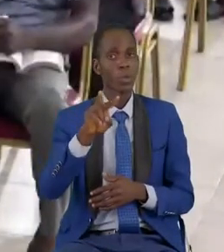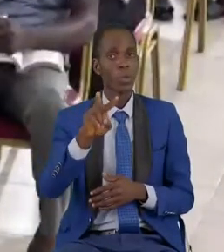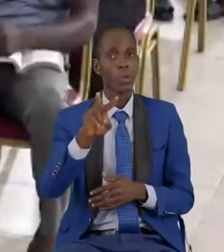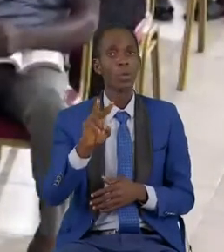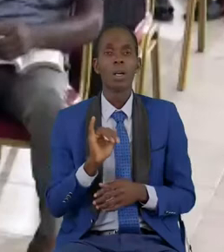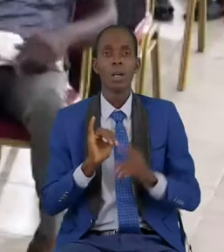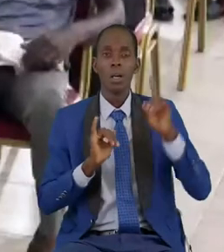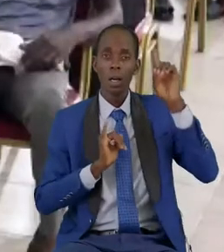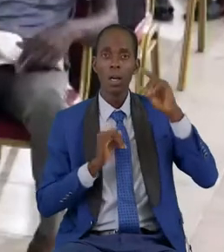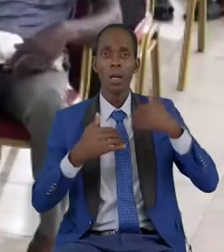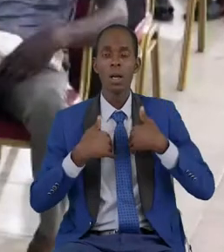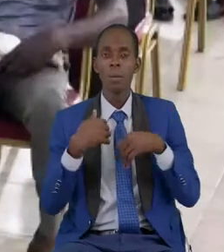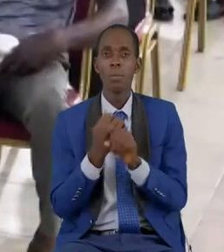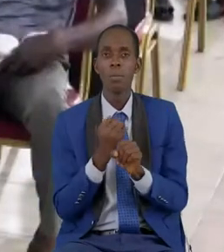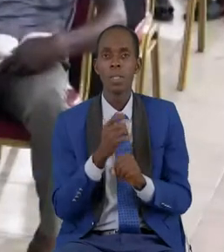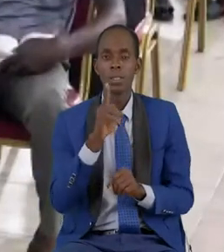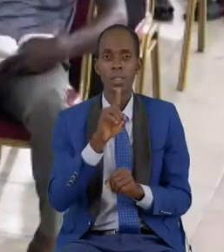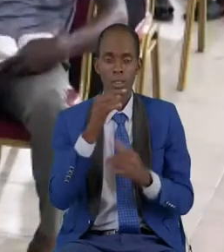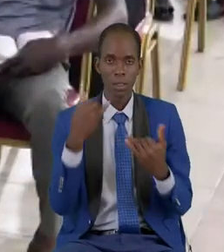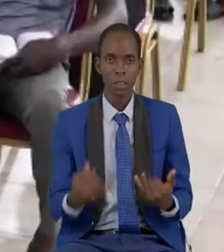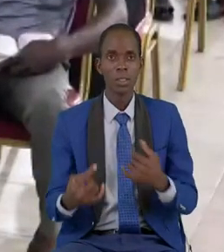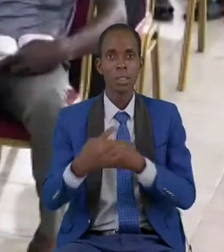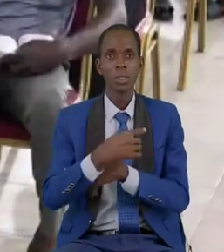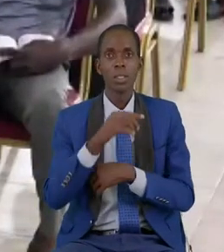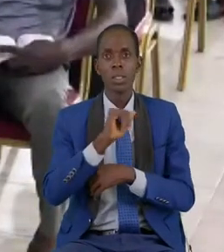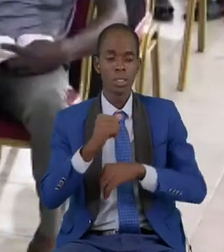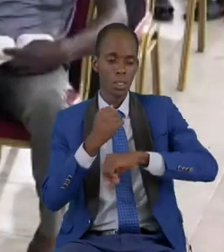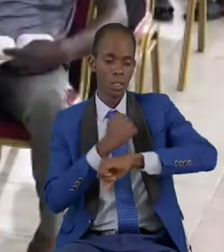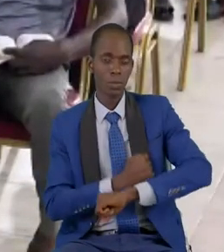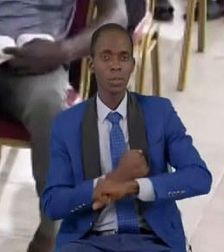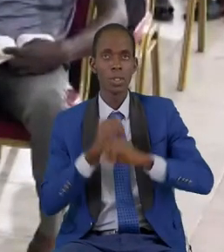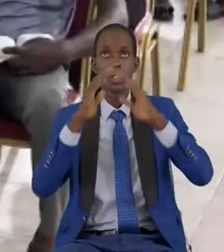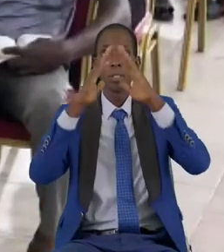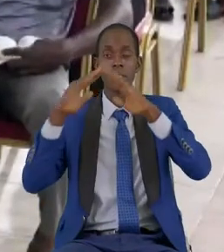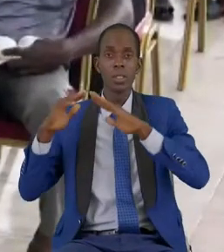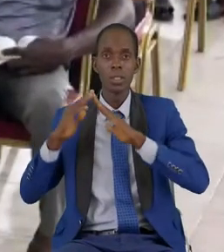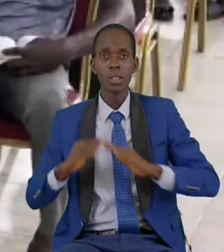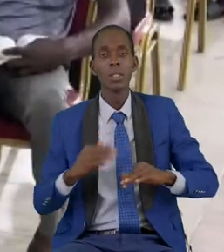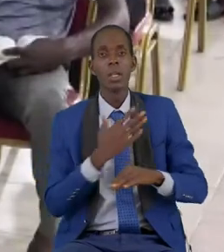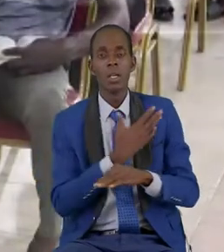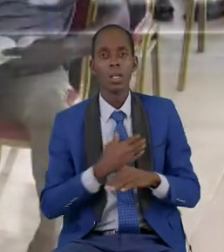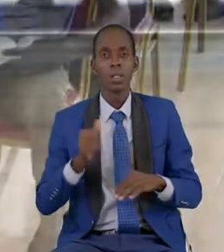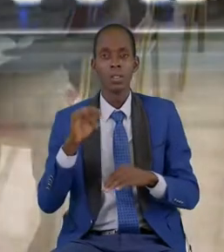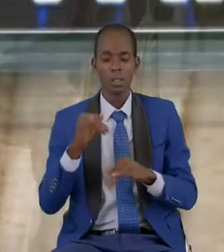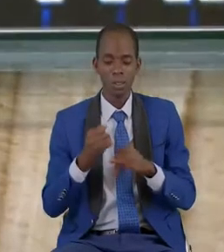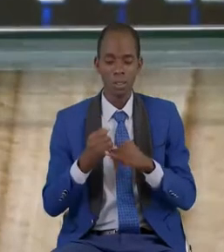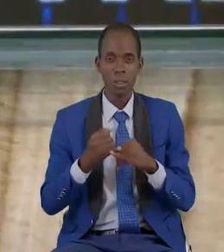thee this day a defense city and an iron